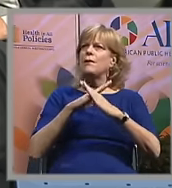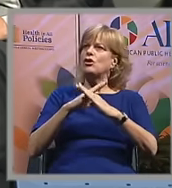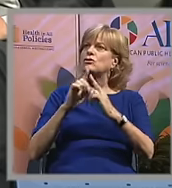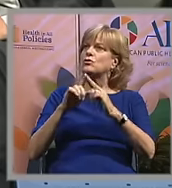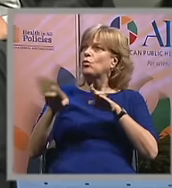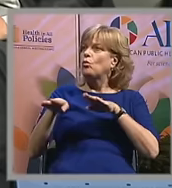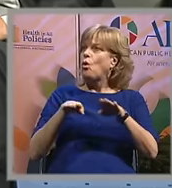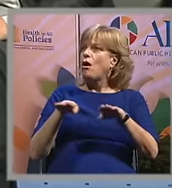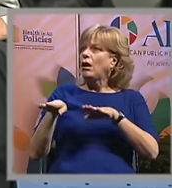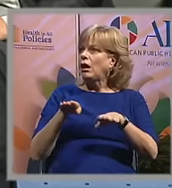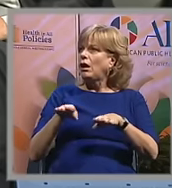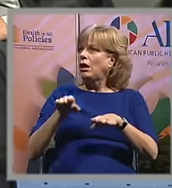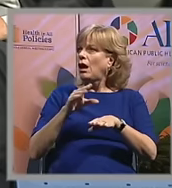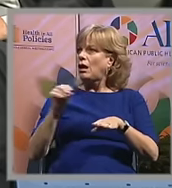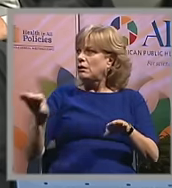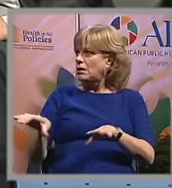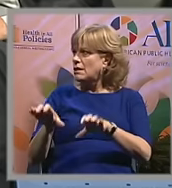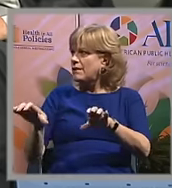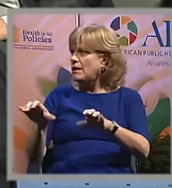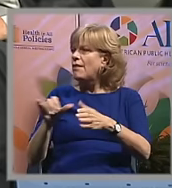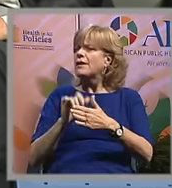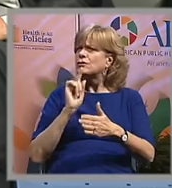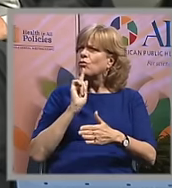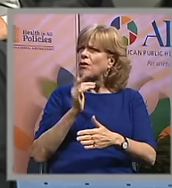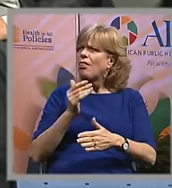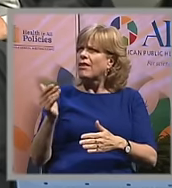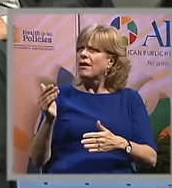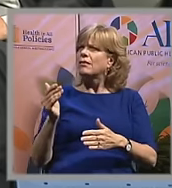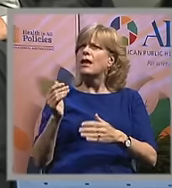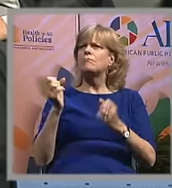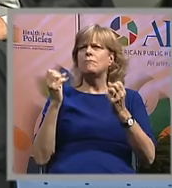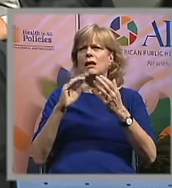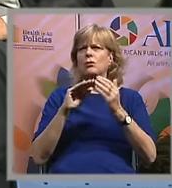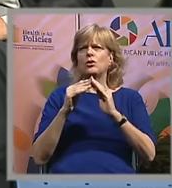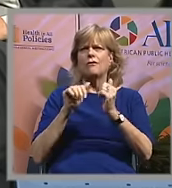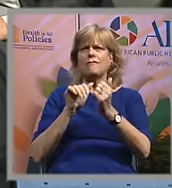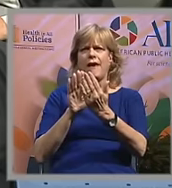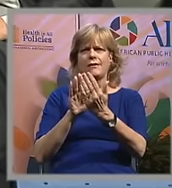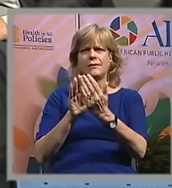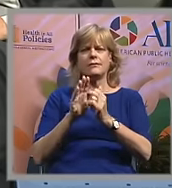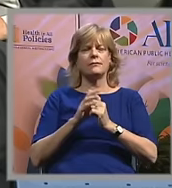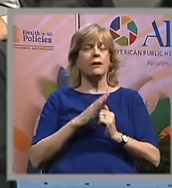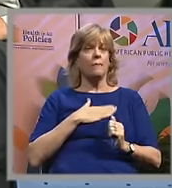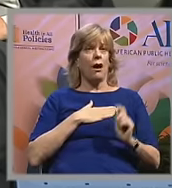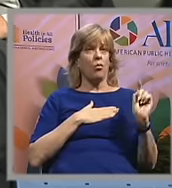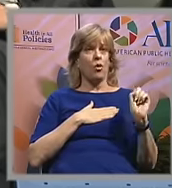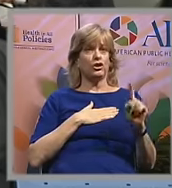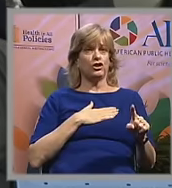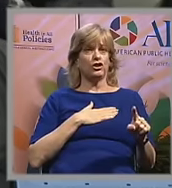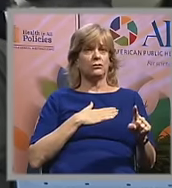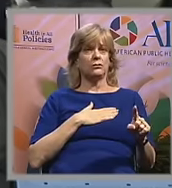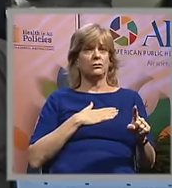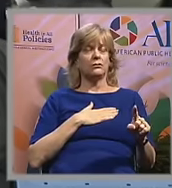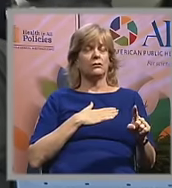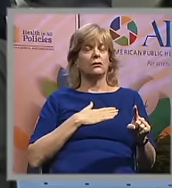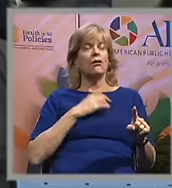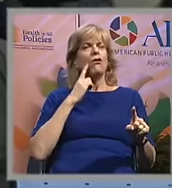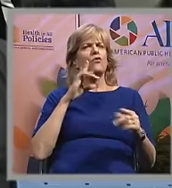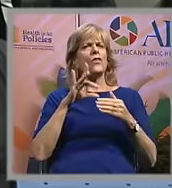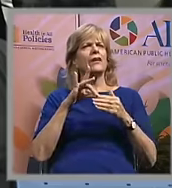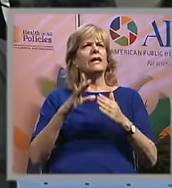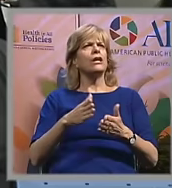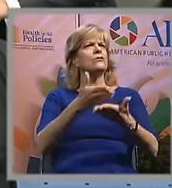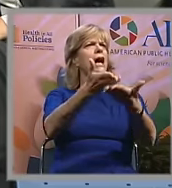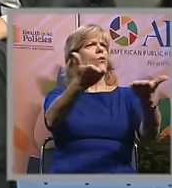to walking and to activity, that's a real thing that a lot of communities are facing. And the question I had for you is, for the leaders